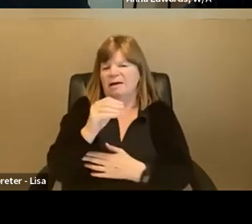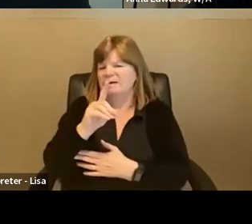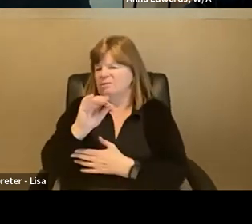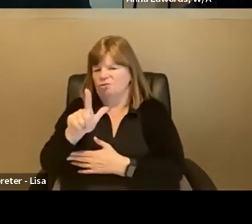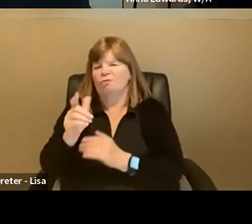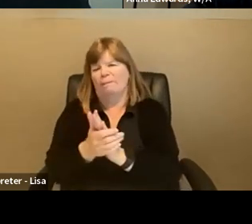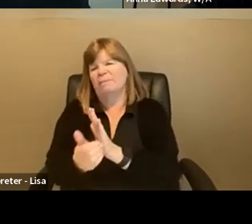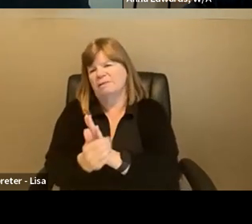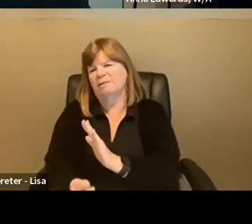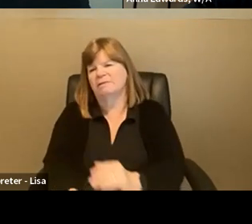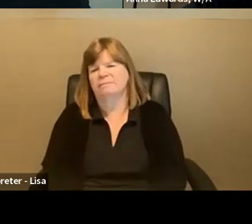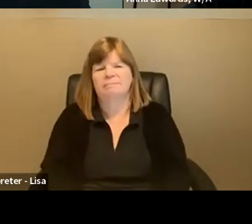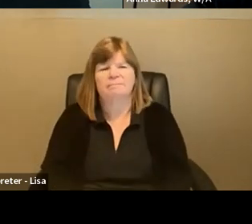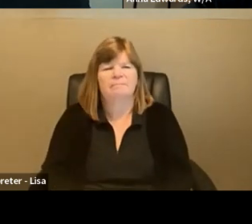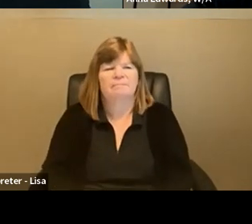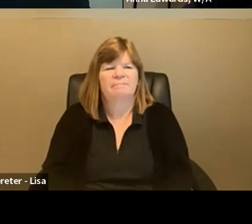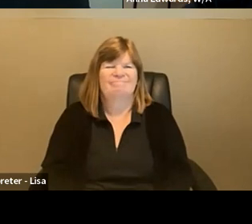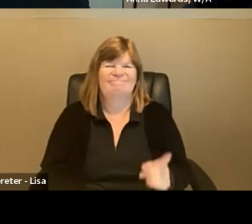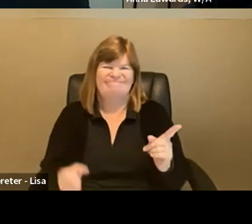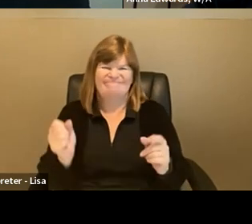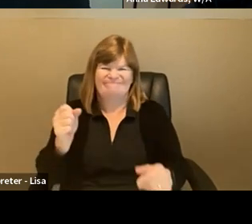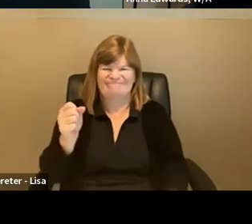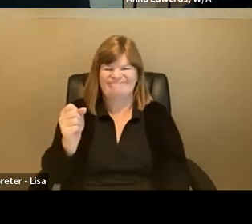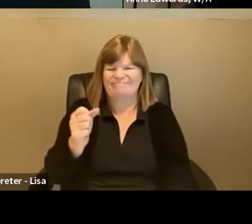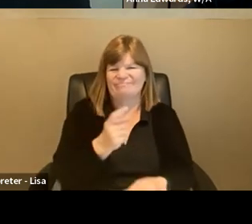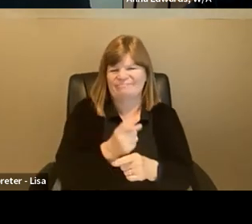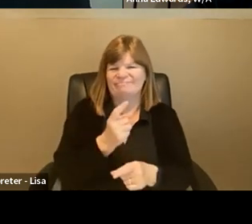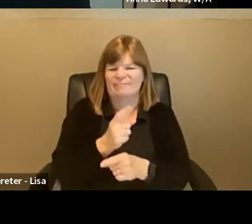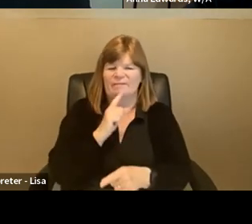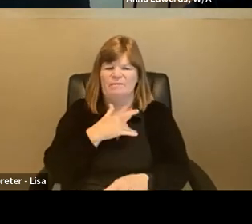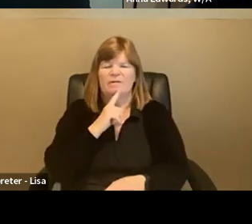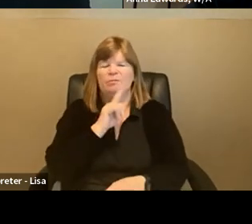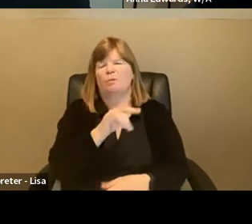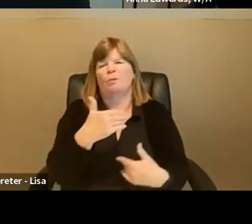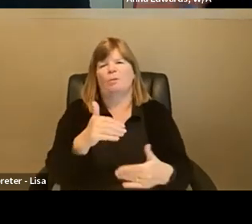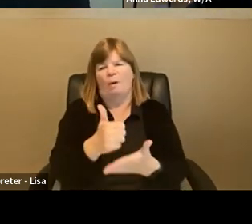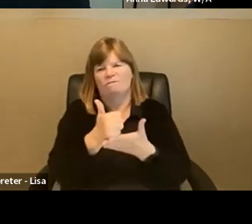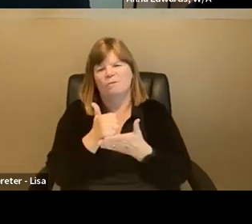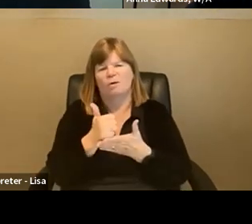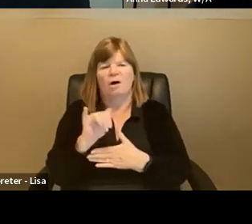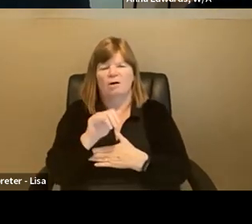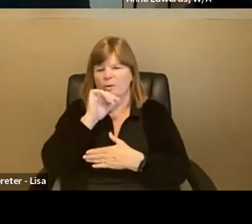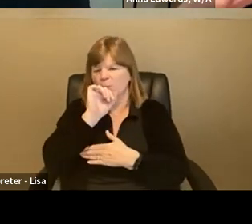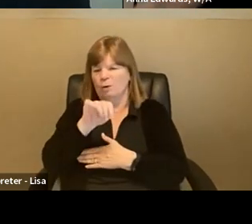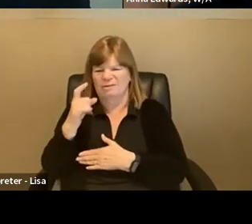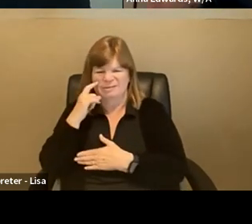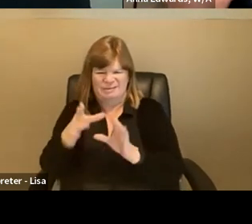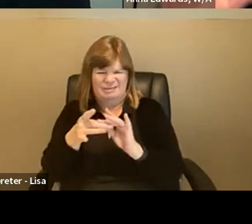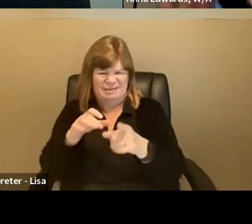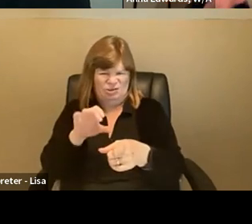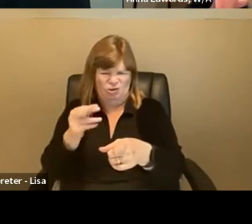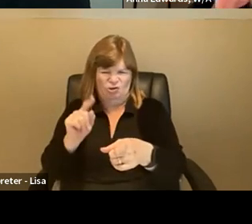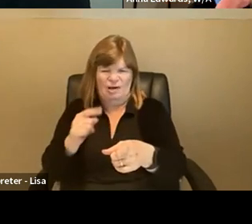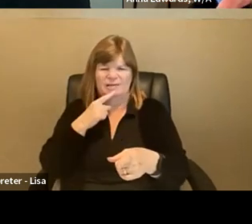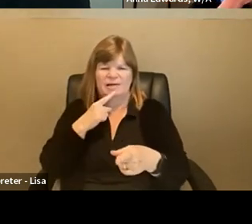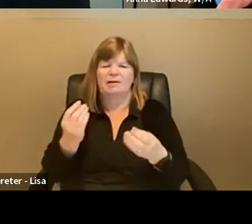competencies. Yeah. I think that's really helpful. And I love also, Sue brought up in the chat, the idea of taking a